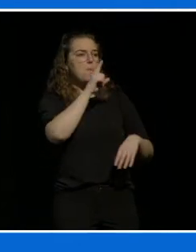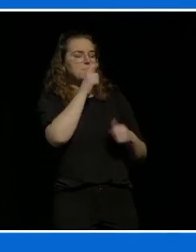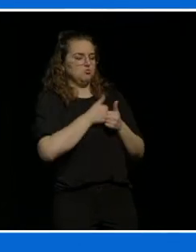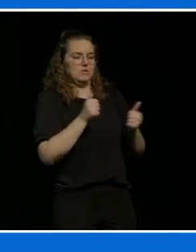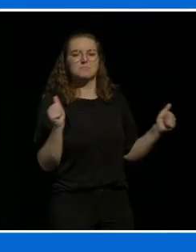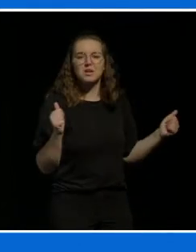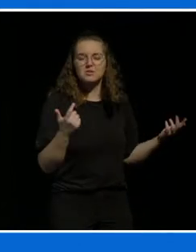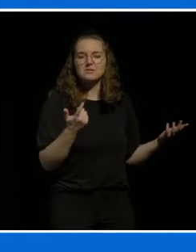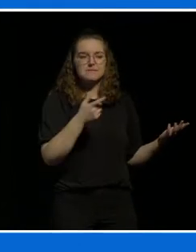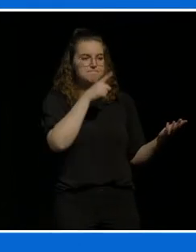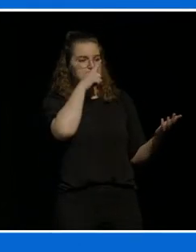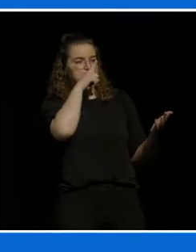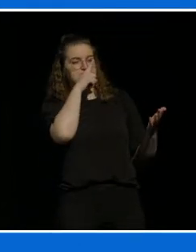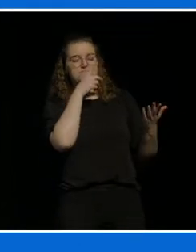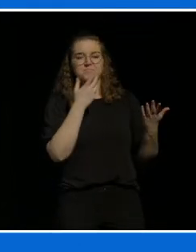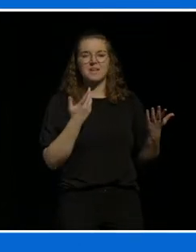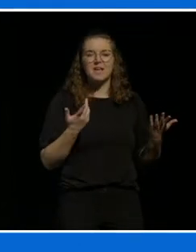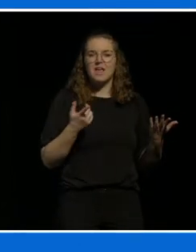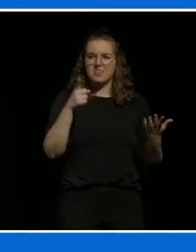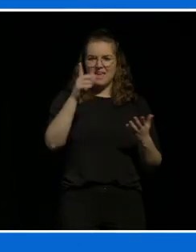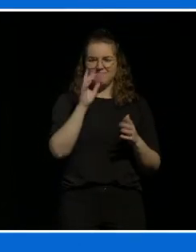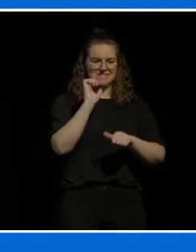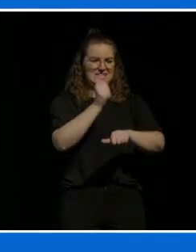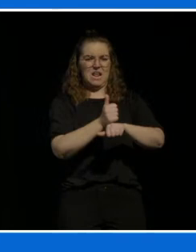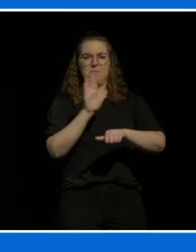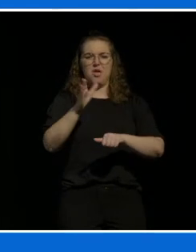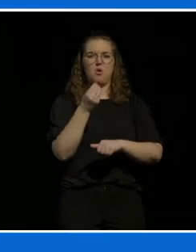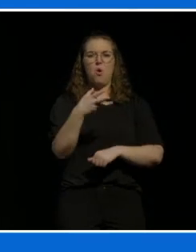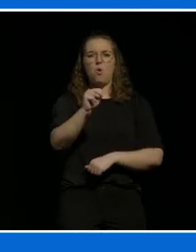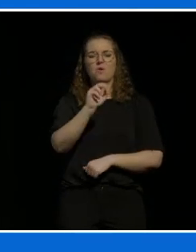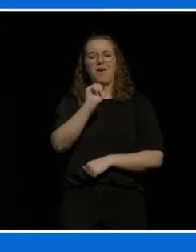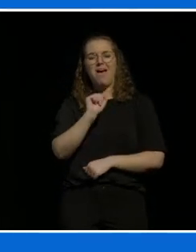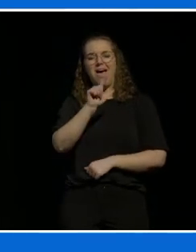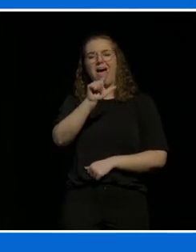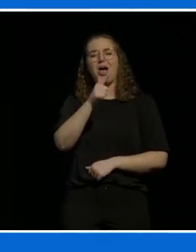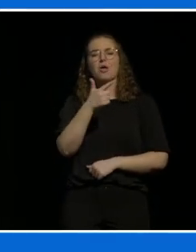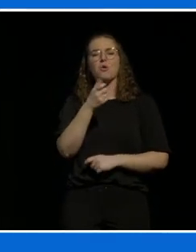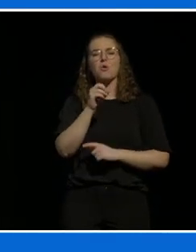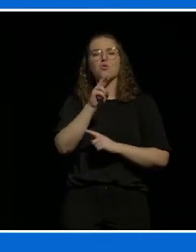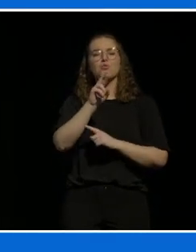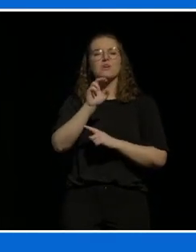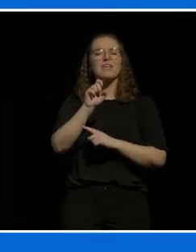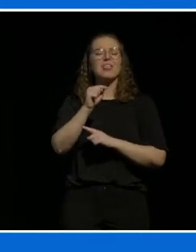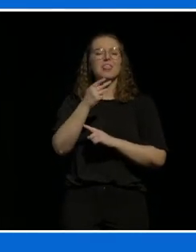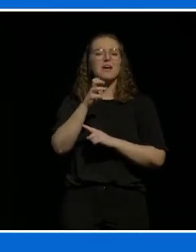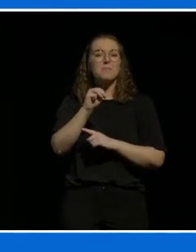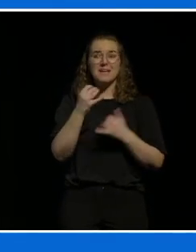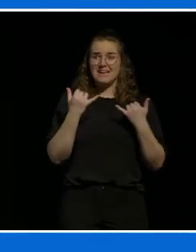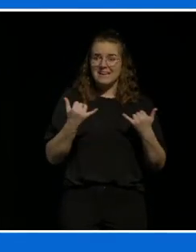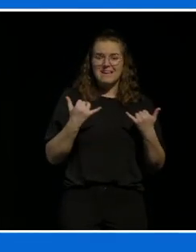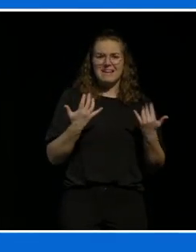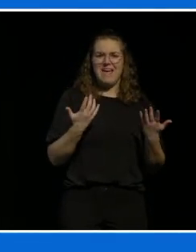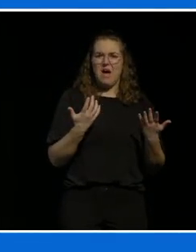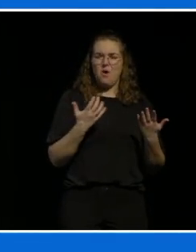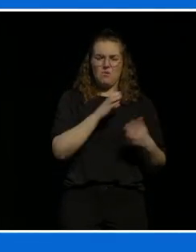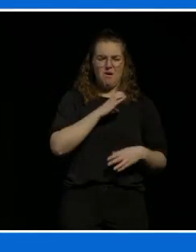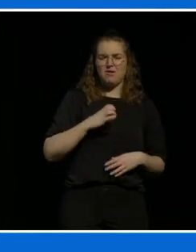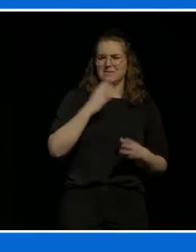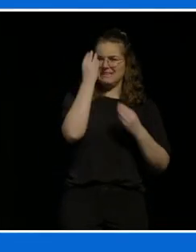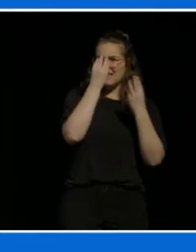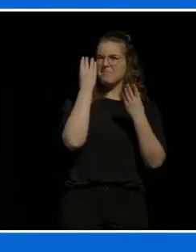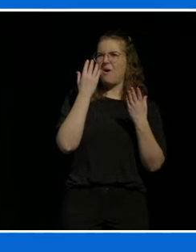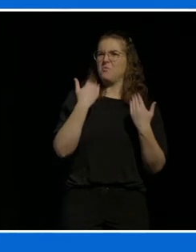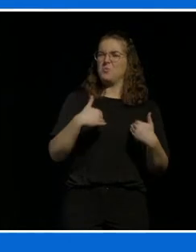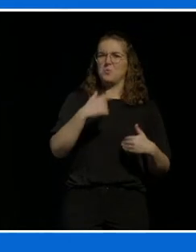own algorithm, not really have to put it out there. That's going to be changing soon, I think. I think Congress is now thinking about the mental health crisis and the links to social media